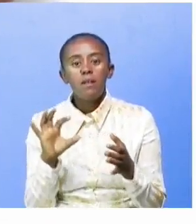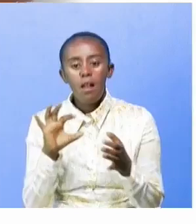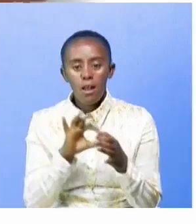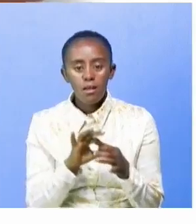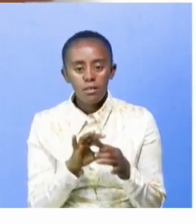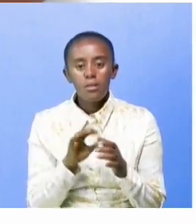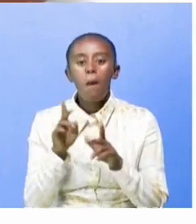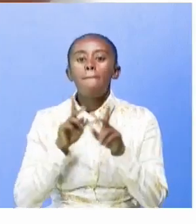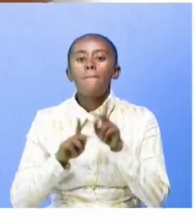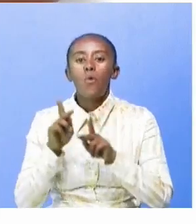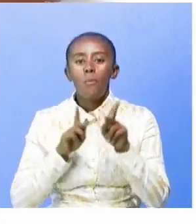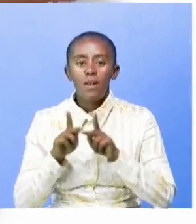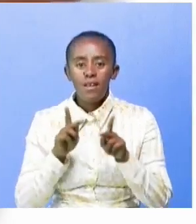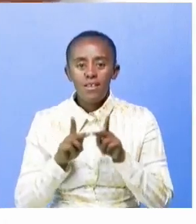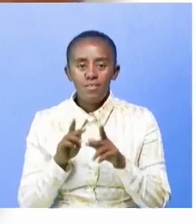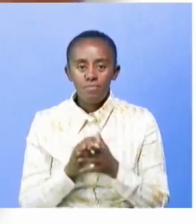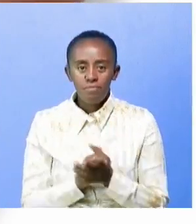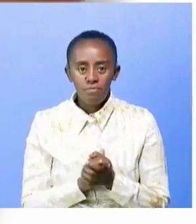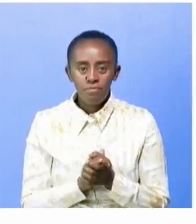people.